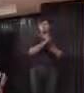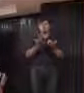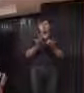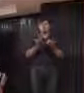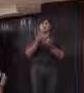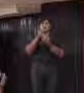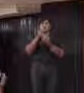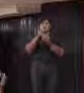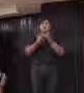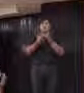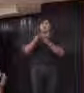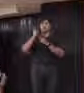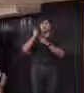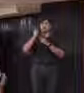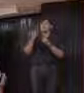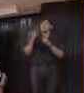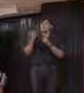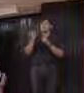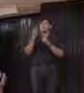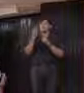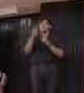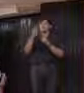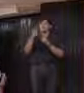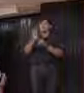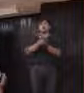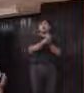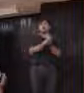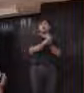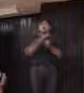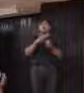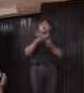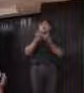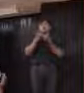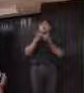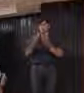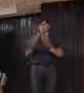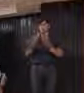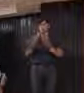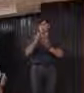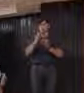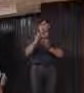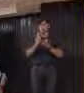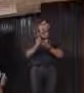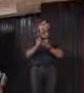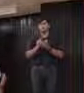entire political leadership for months in prison, that's a good way of doing these things.